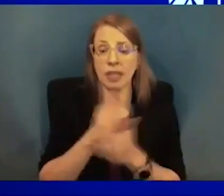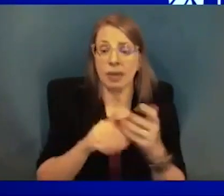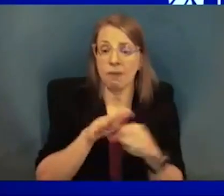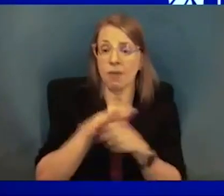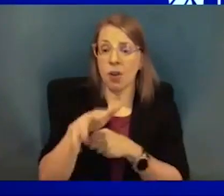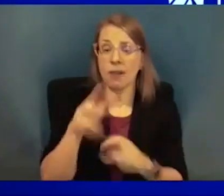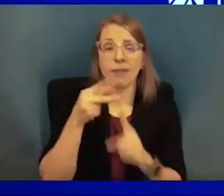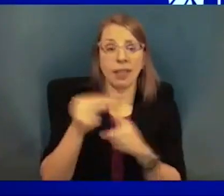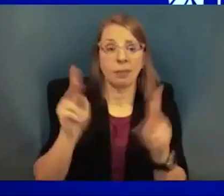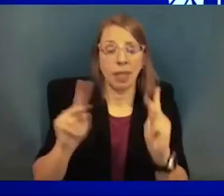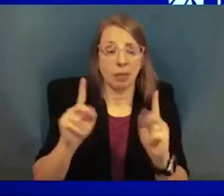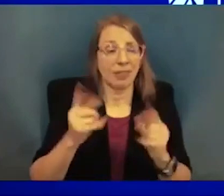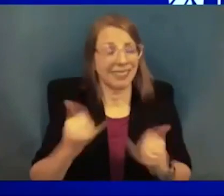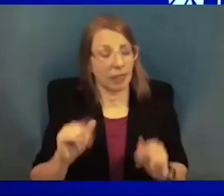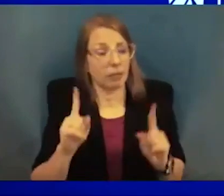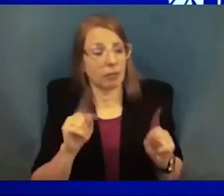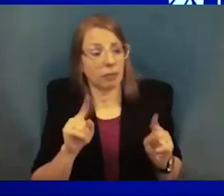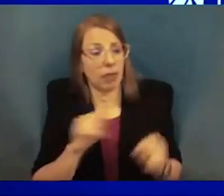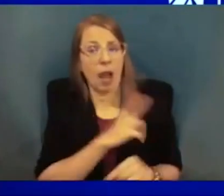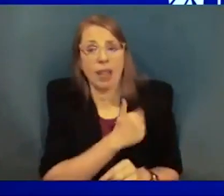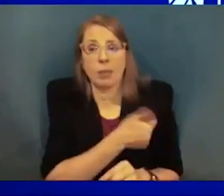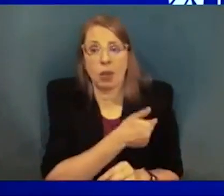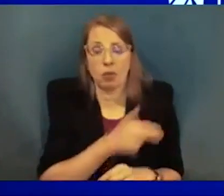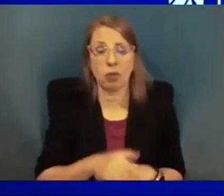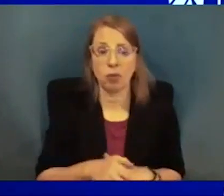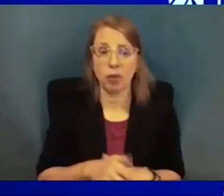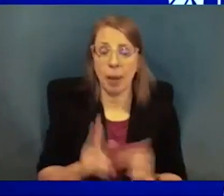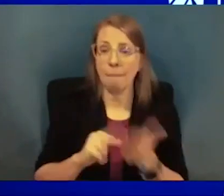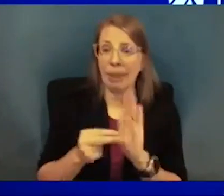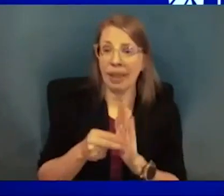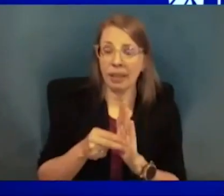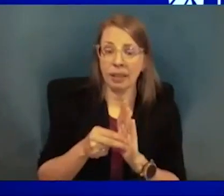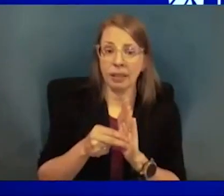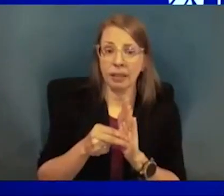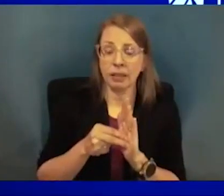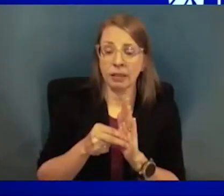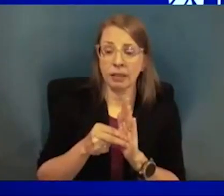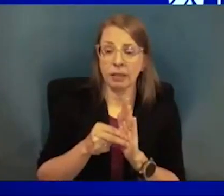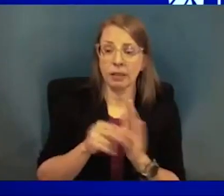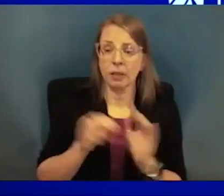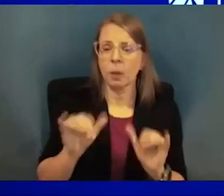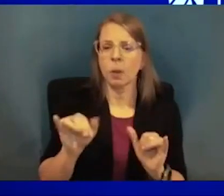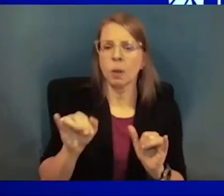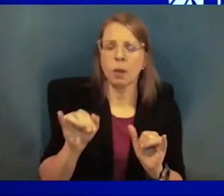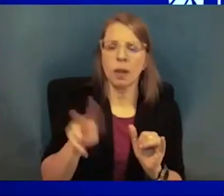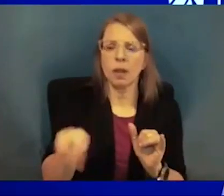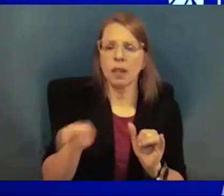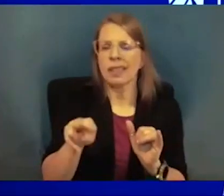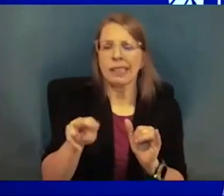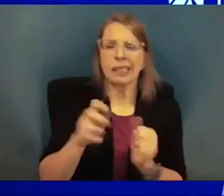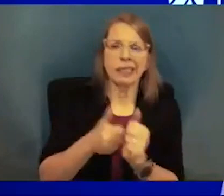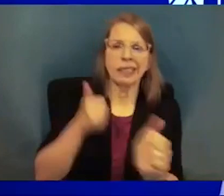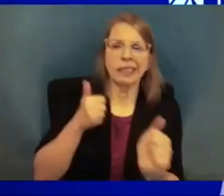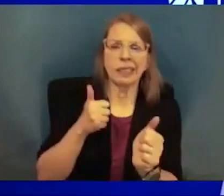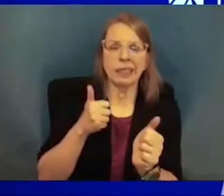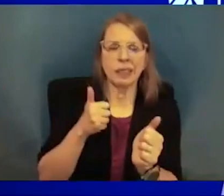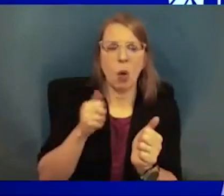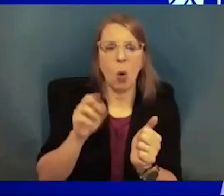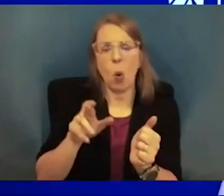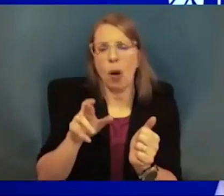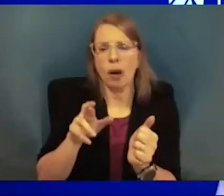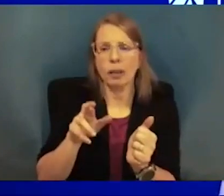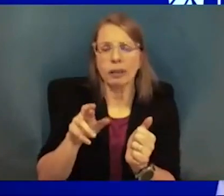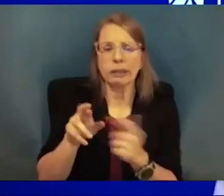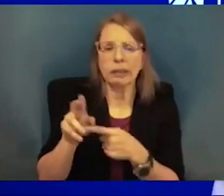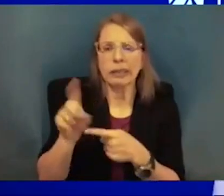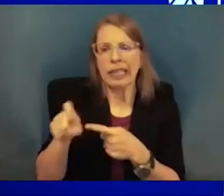to the hospital should not reduce somebody's ability and need or want to get the vaccine. If you've seen reports from other